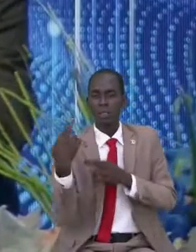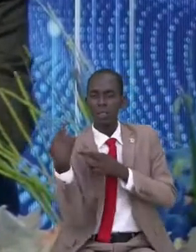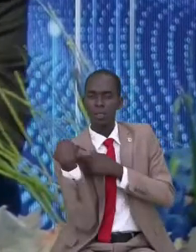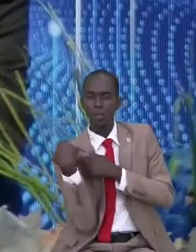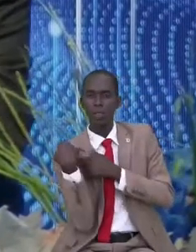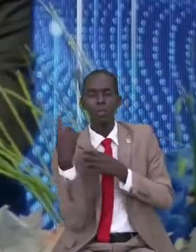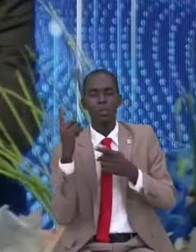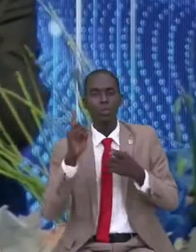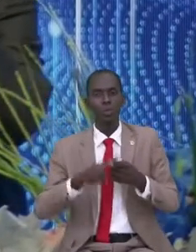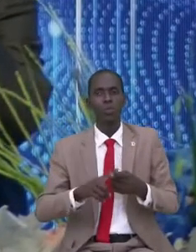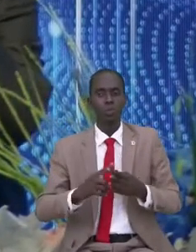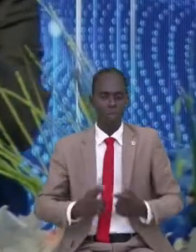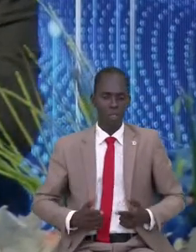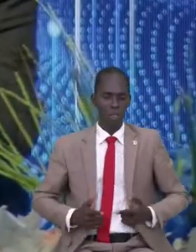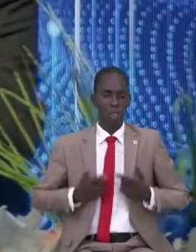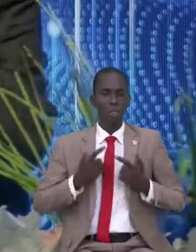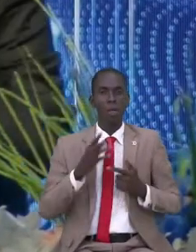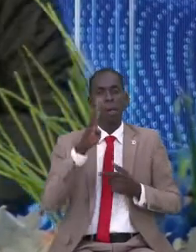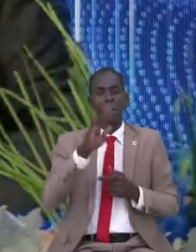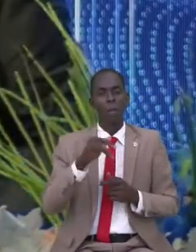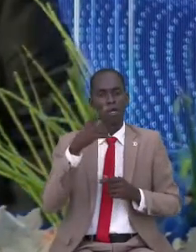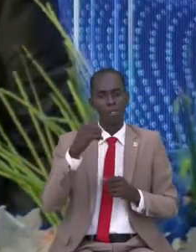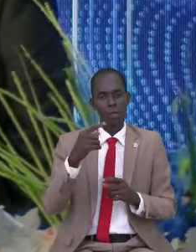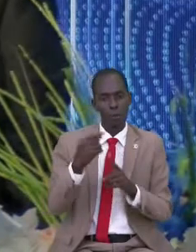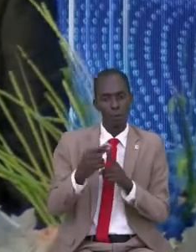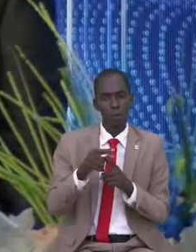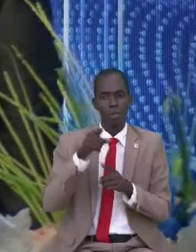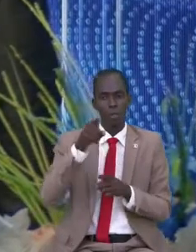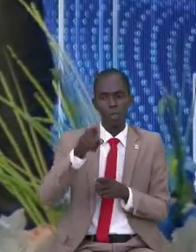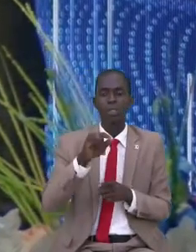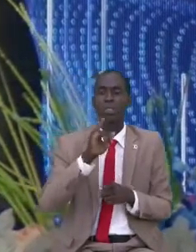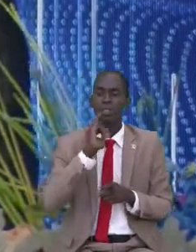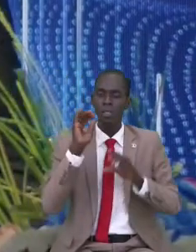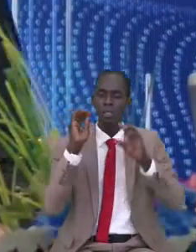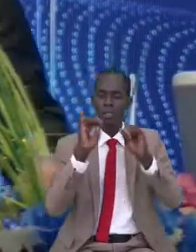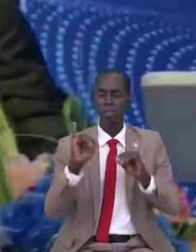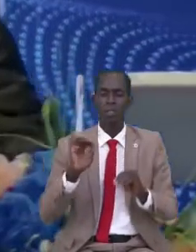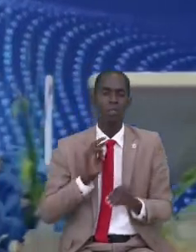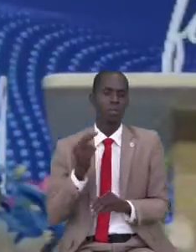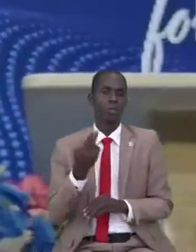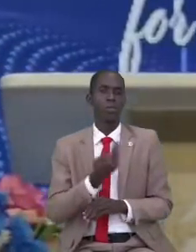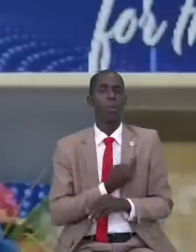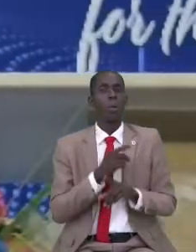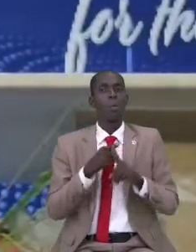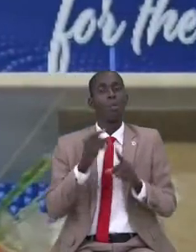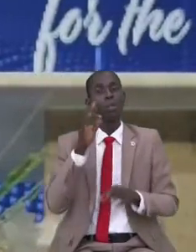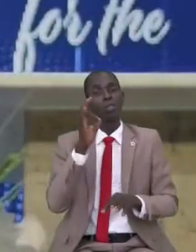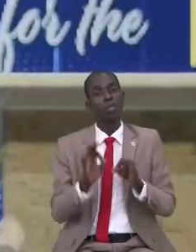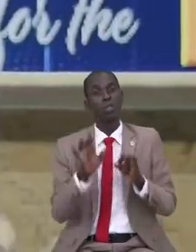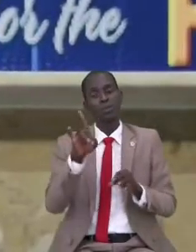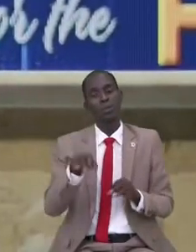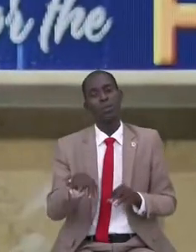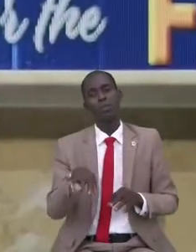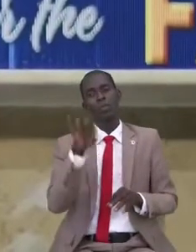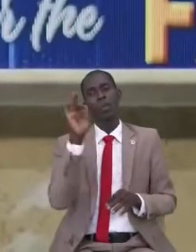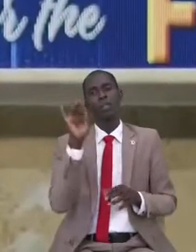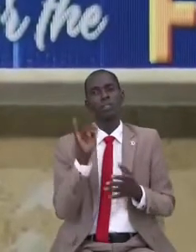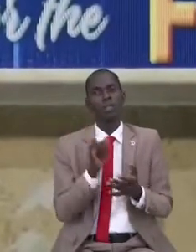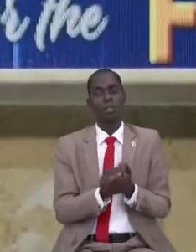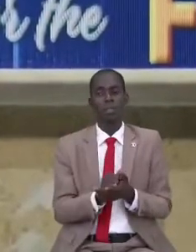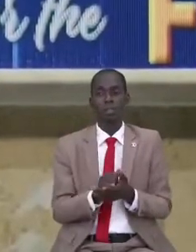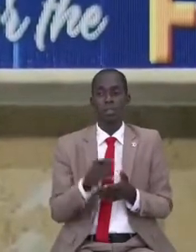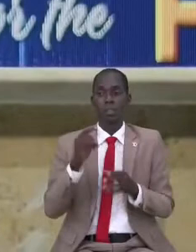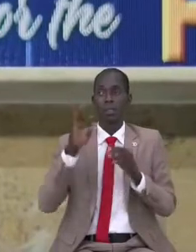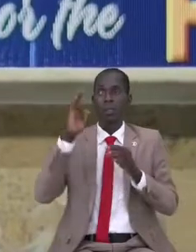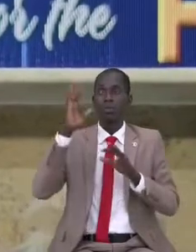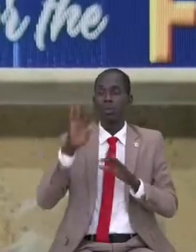to live by the word he's teaching us. But if you find that, you know, he's a